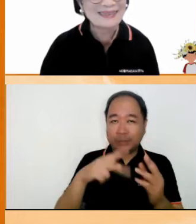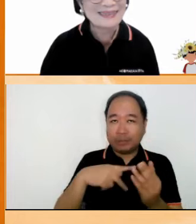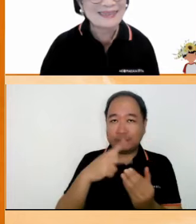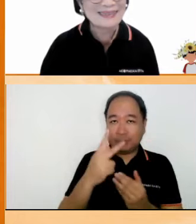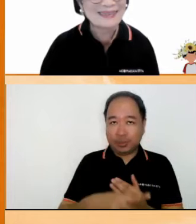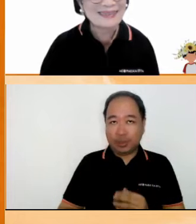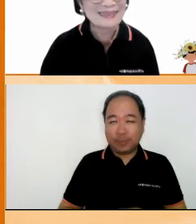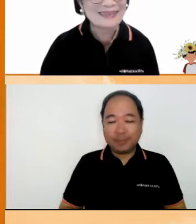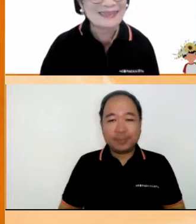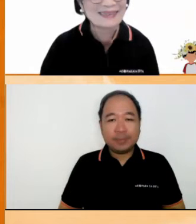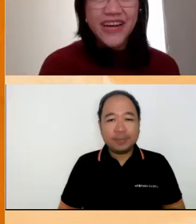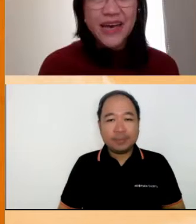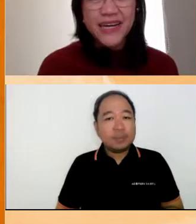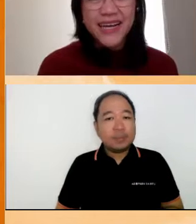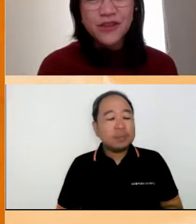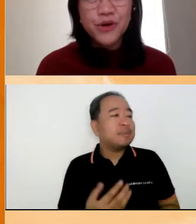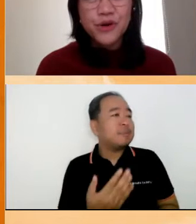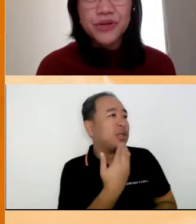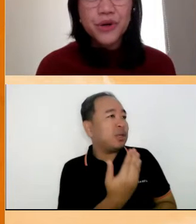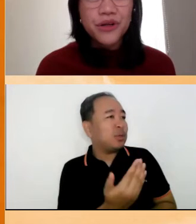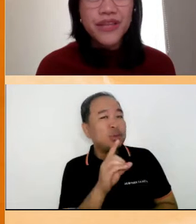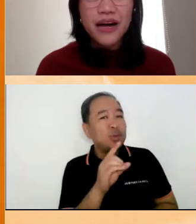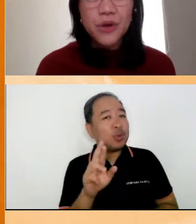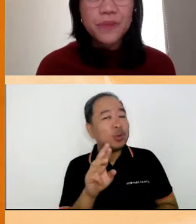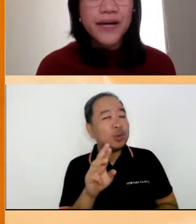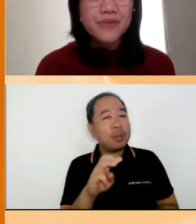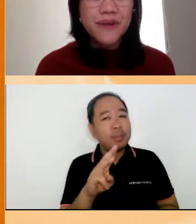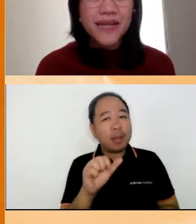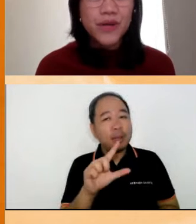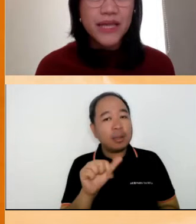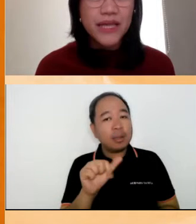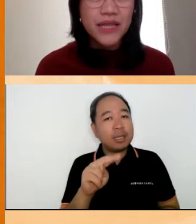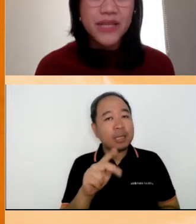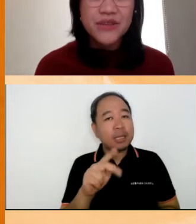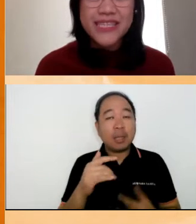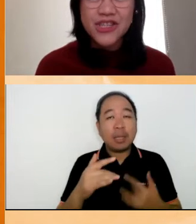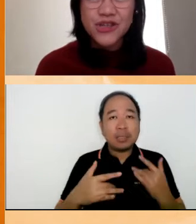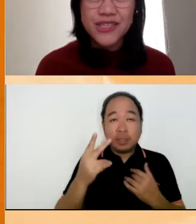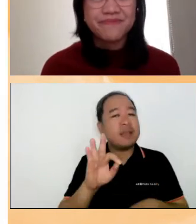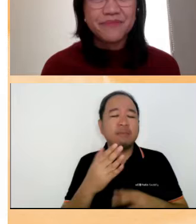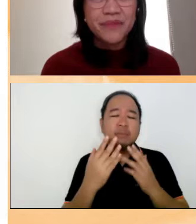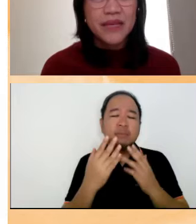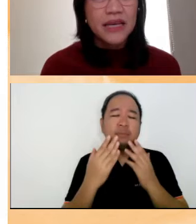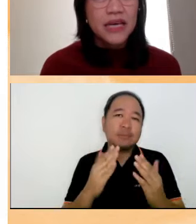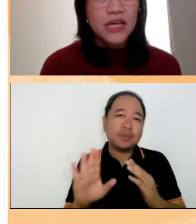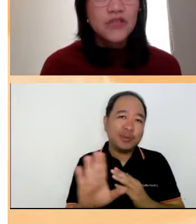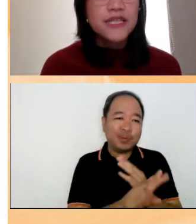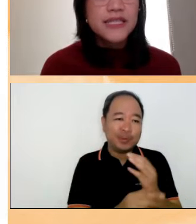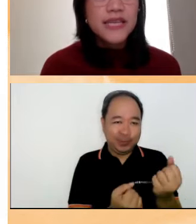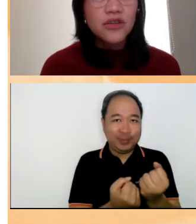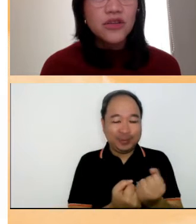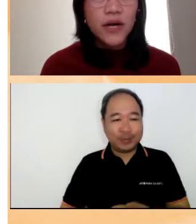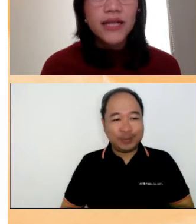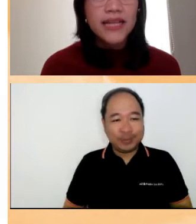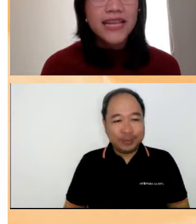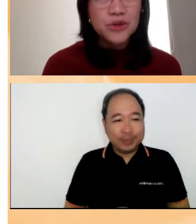Thank you very much, Dr. Emma. I look forward to all the Ako Para sa Bata 2023 sessions. So for the